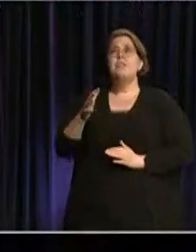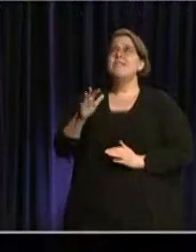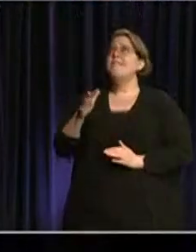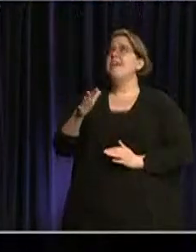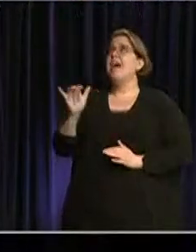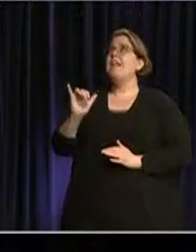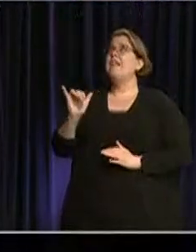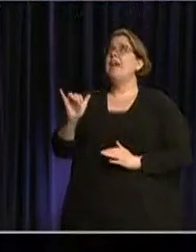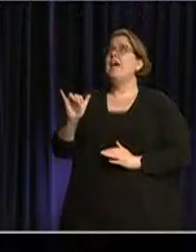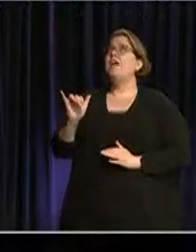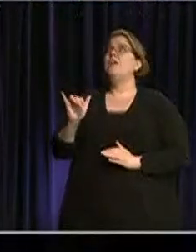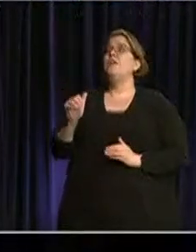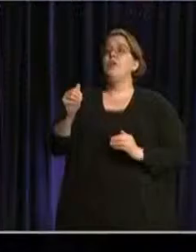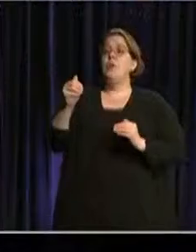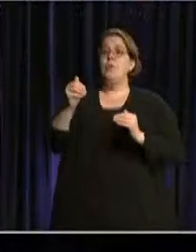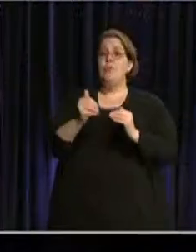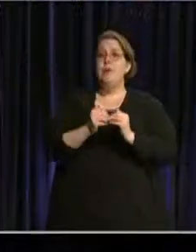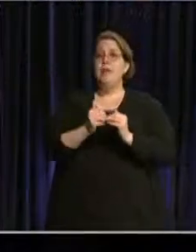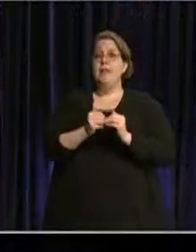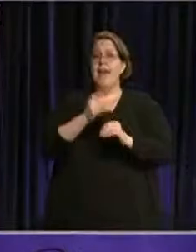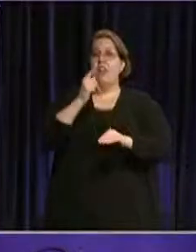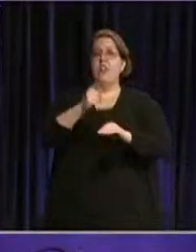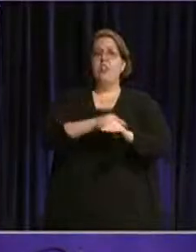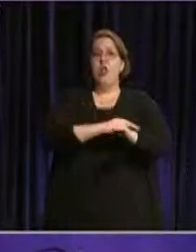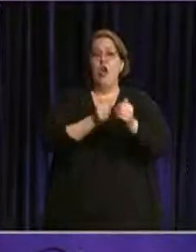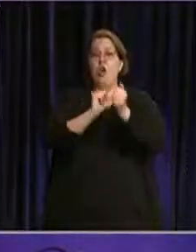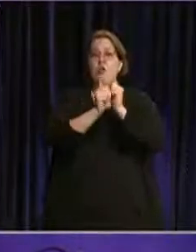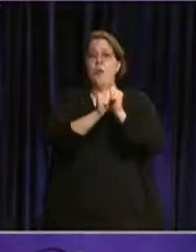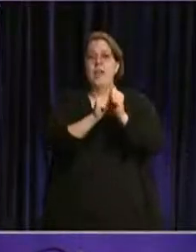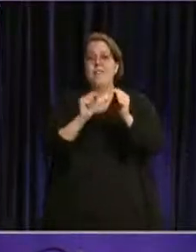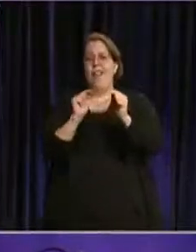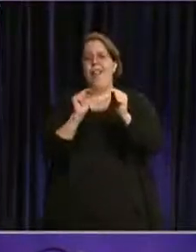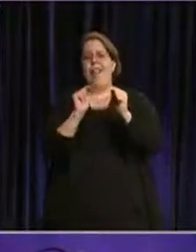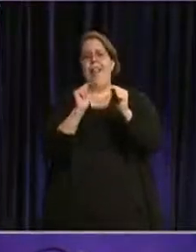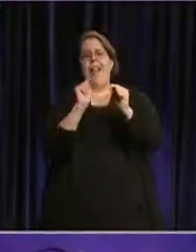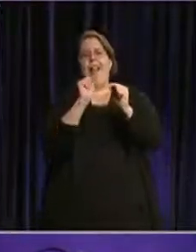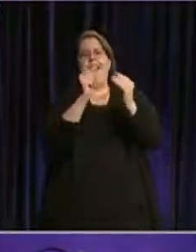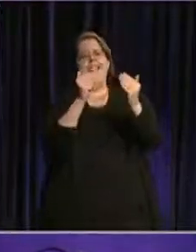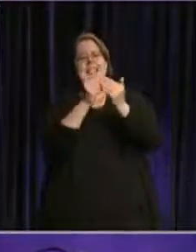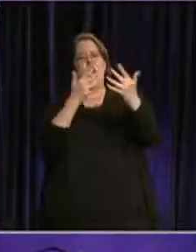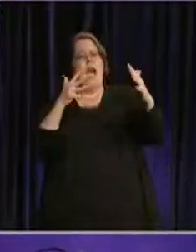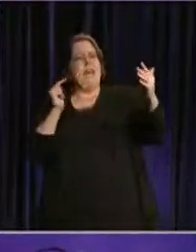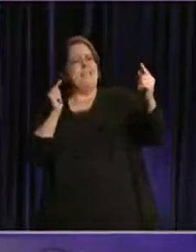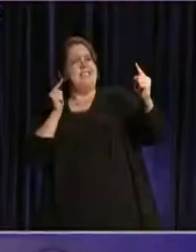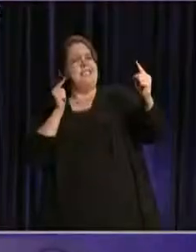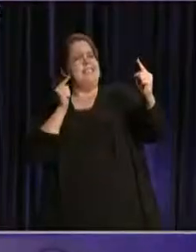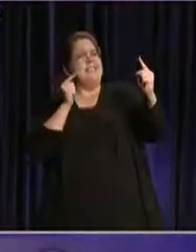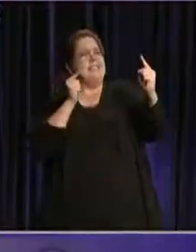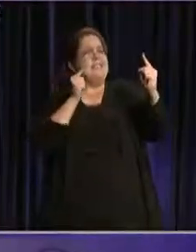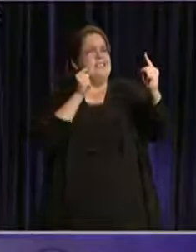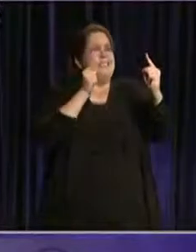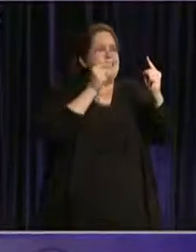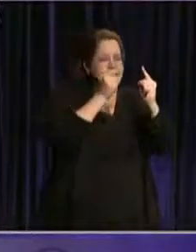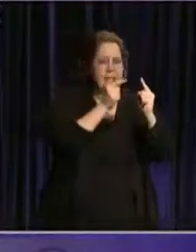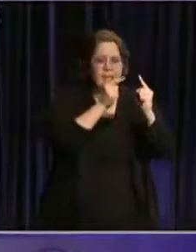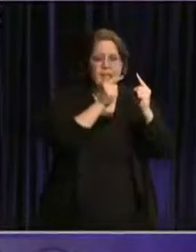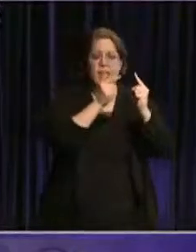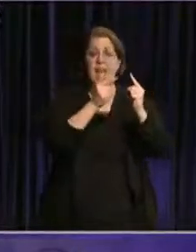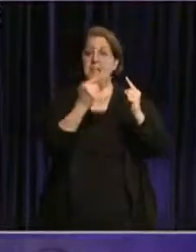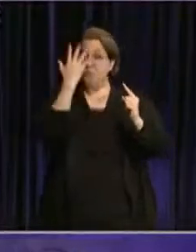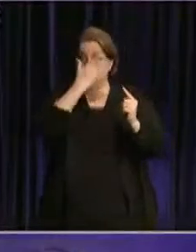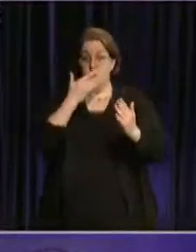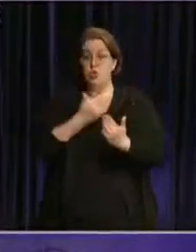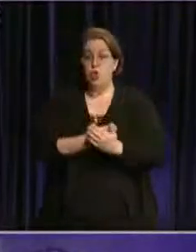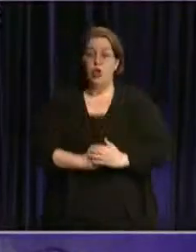a 7-furlong race coming around the last bend, coming into the home stretch and looking